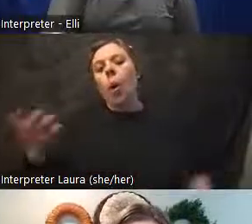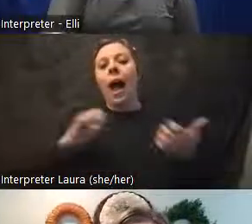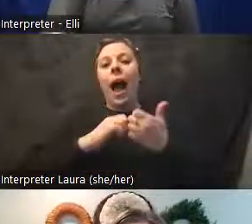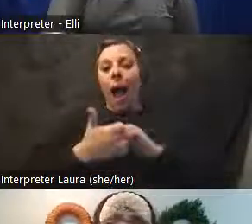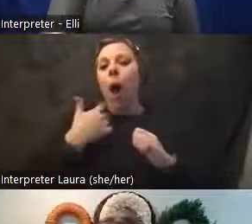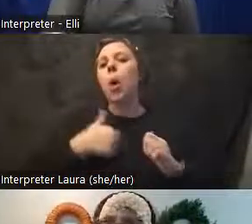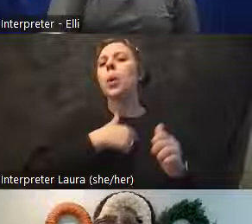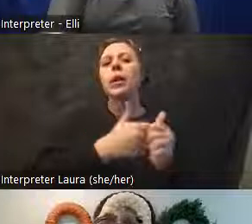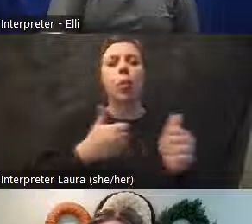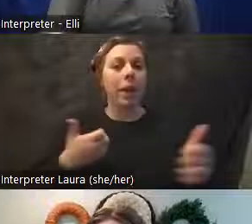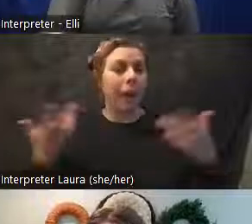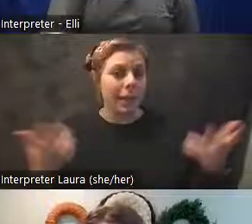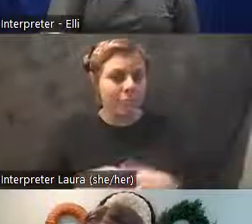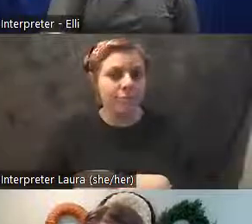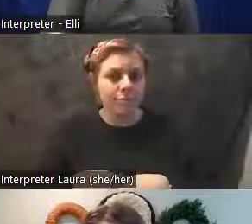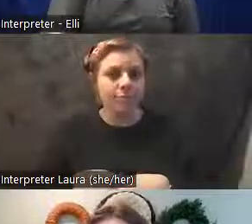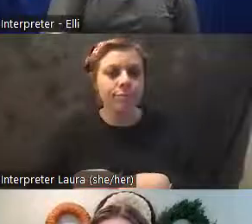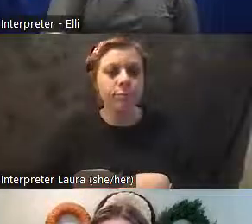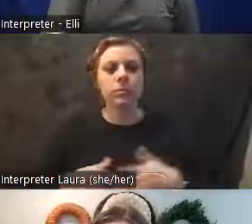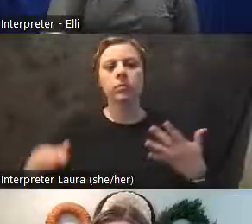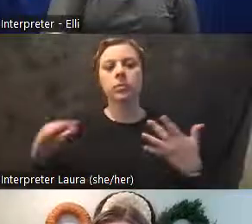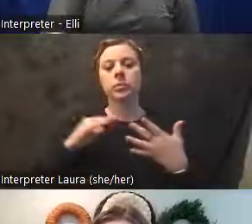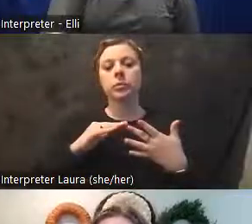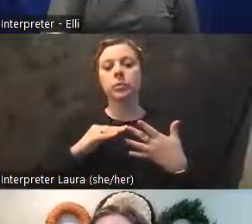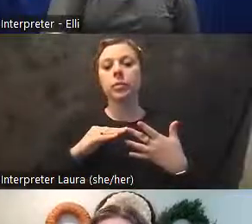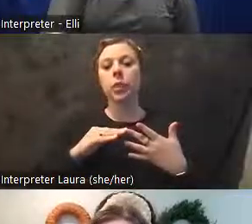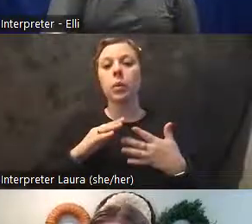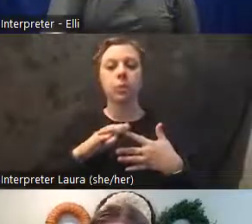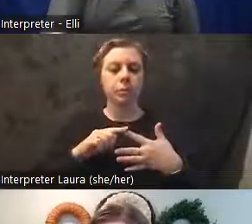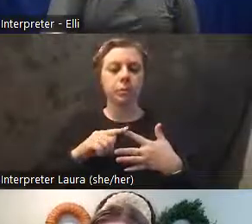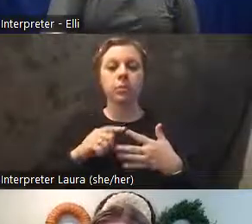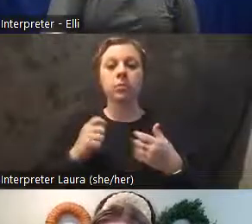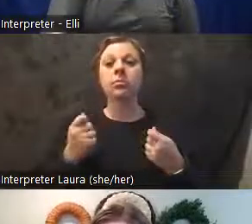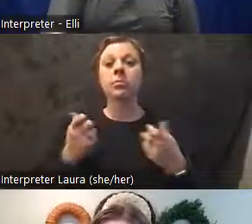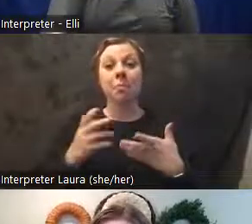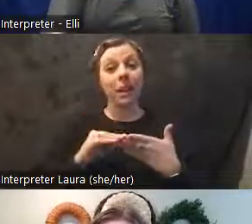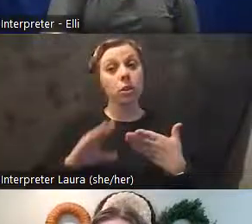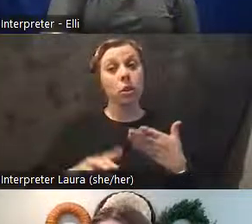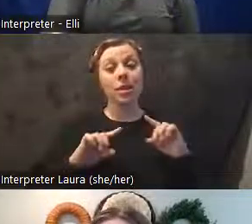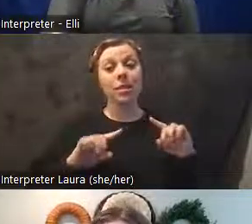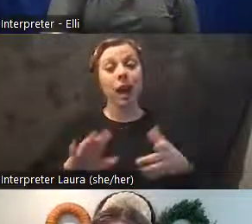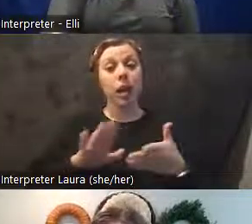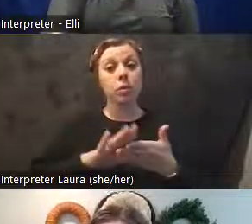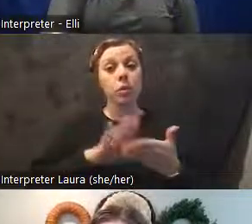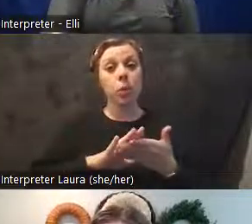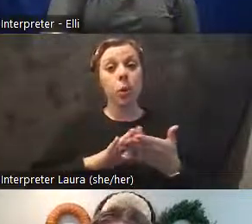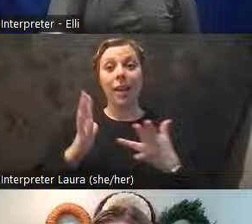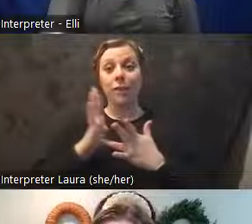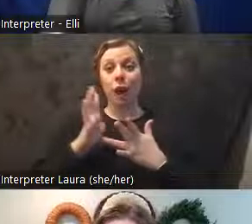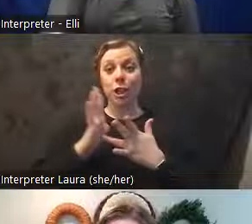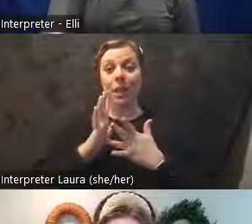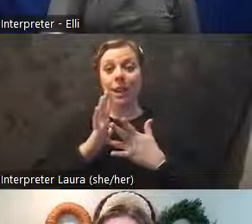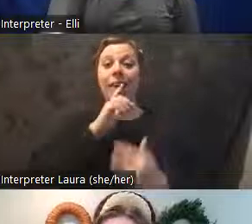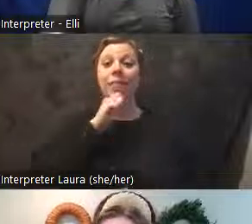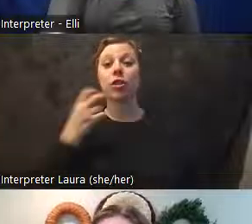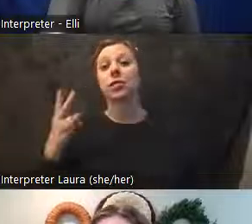that? Additionally, many students come to campus as freshmen at 17 years old. So if your licensing